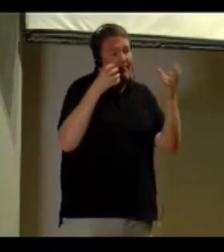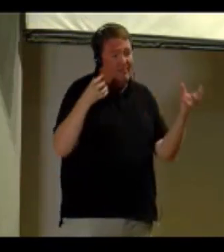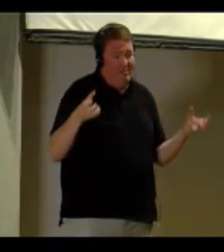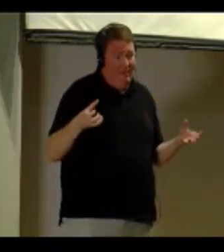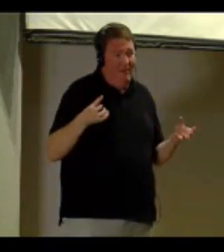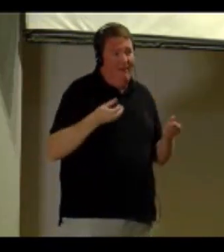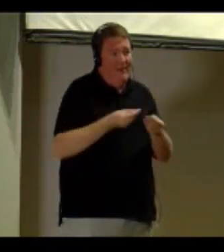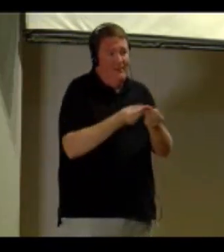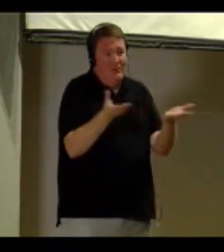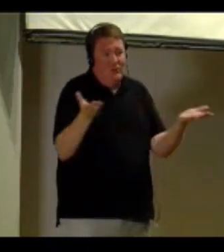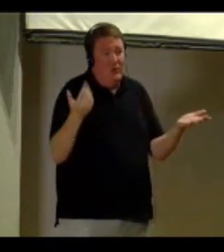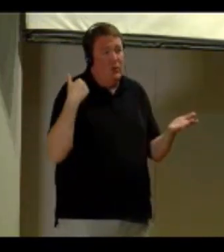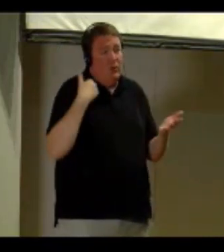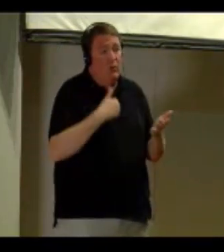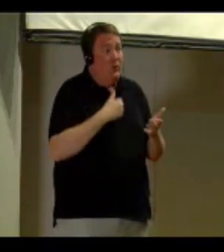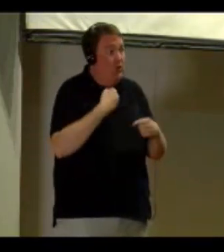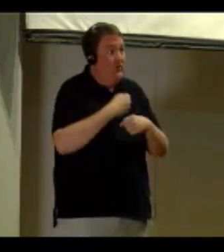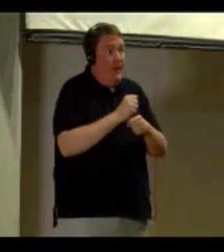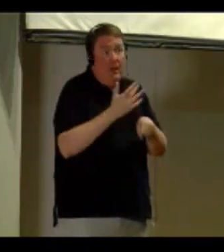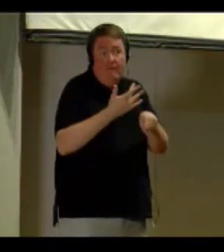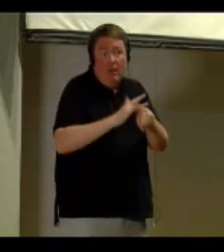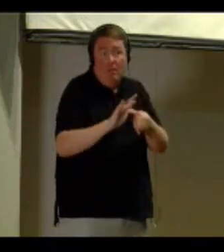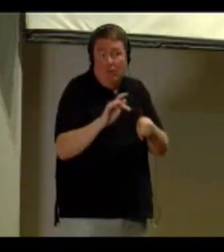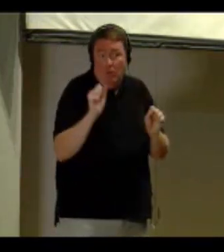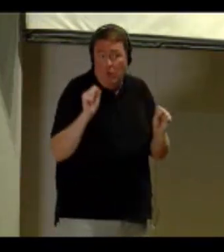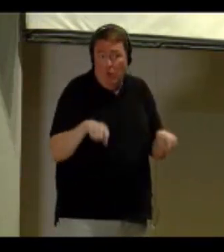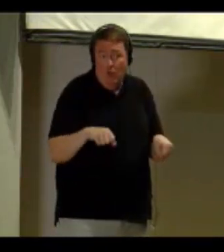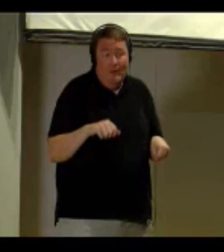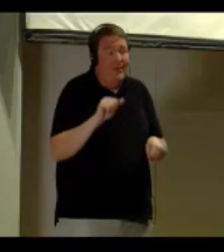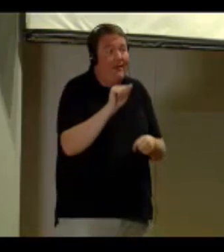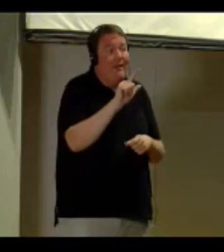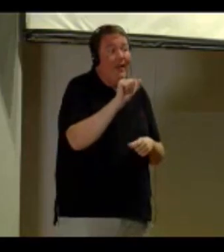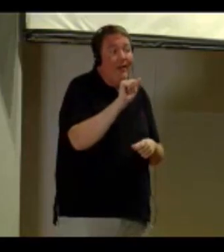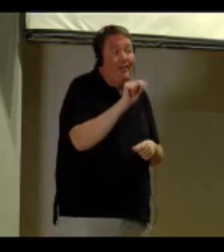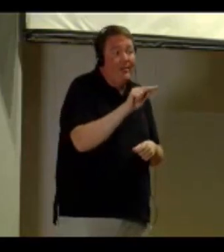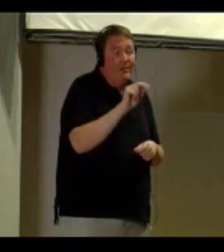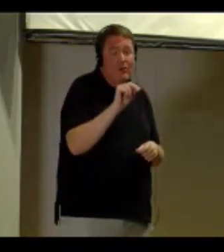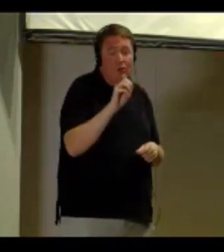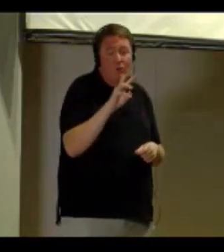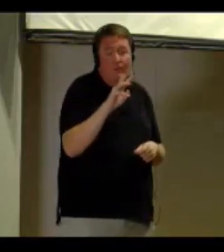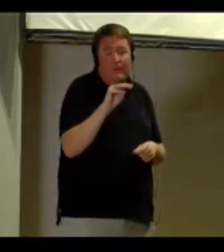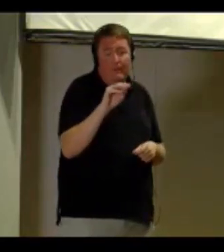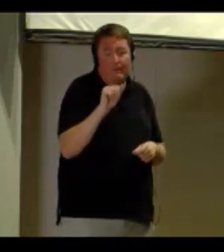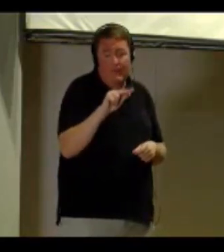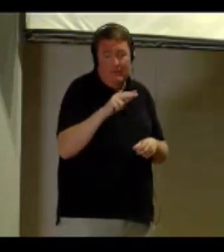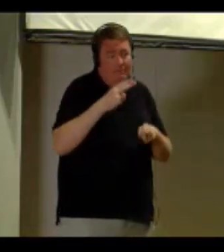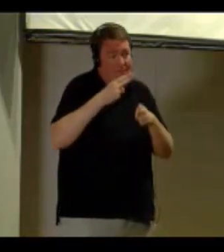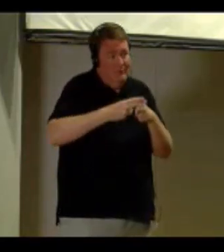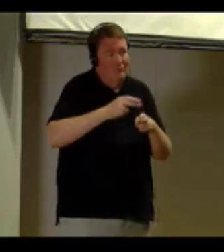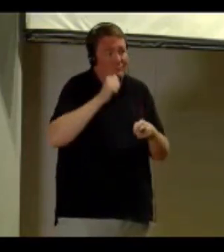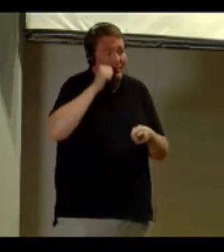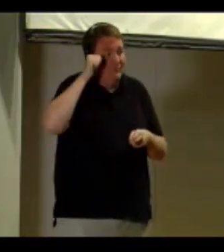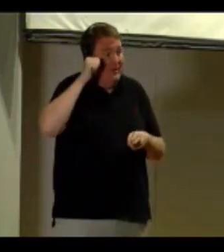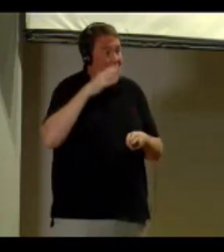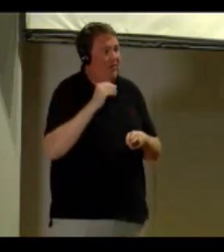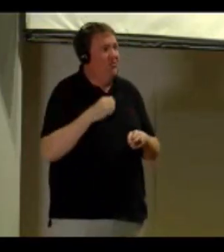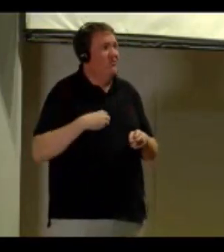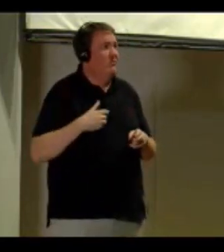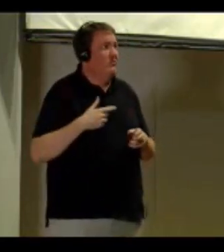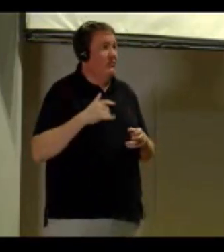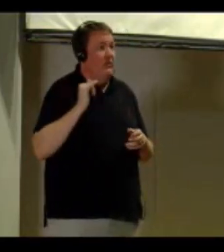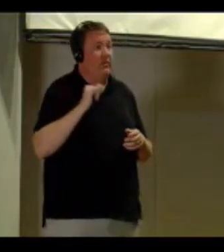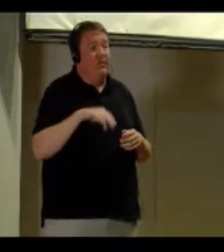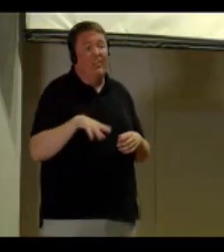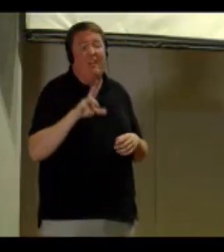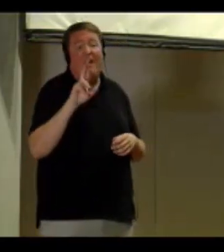we could make freely available, as Alan Newman demonstrated yesterday. But there's also the great unknowns